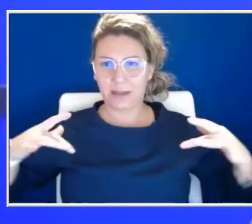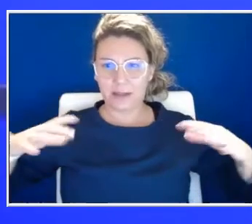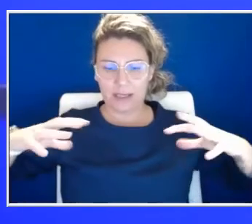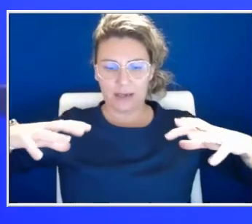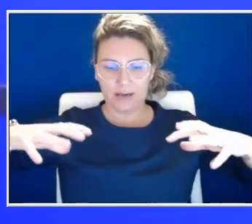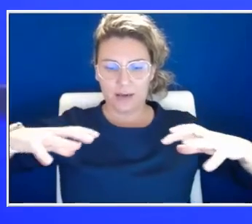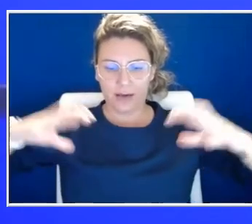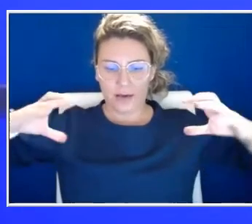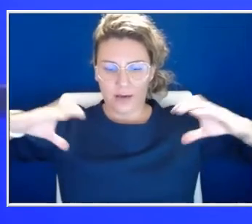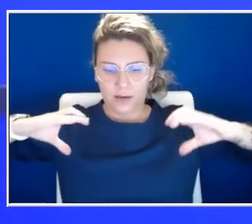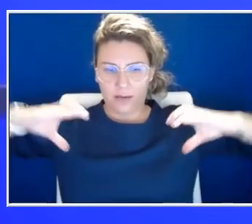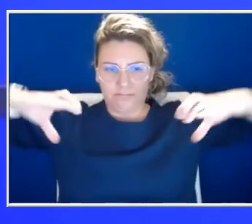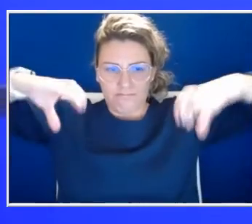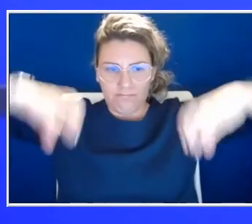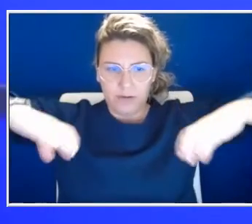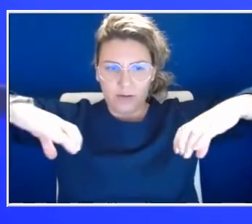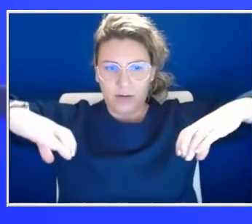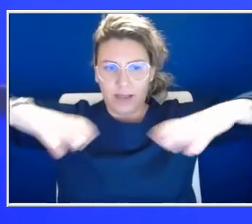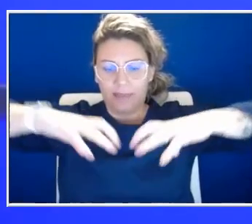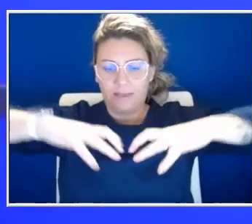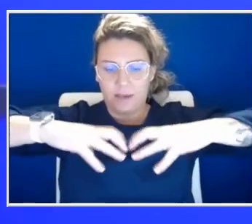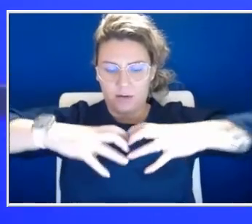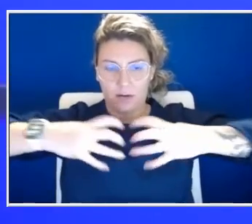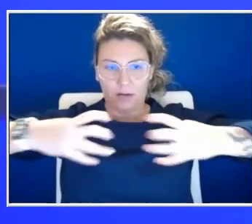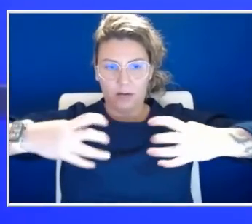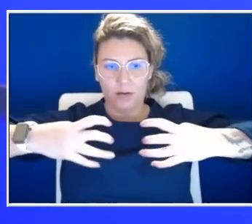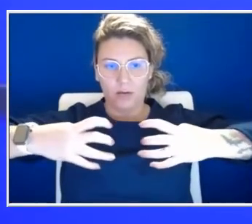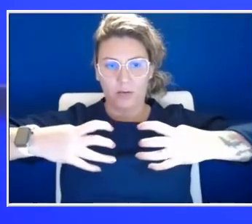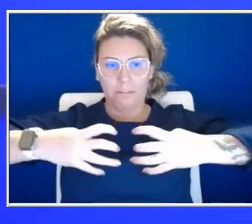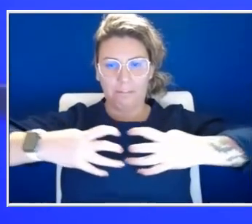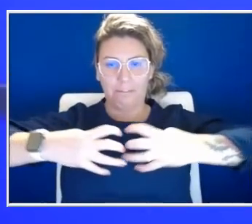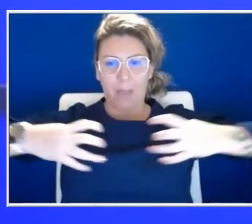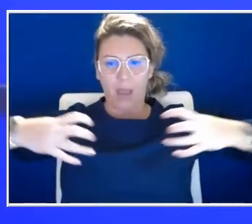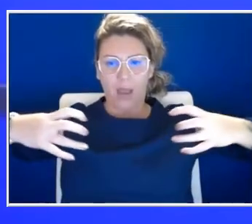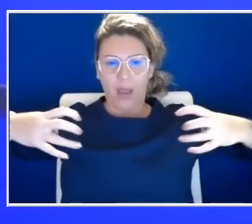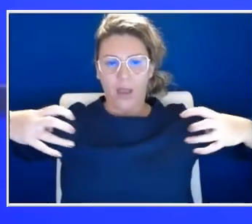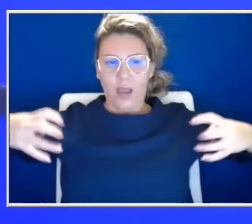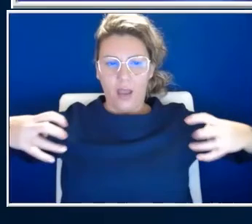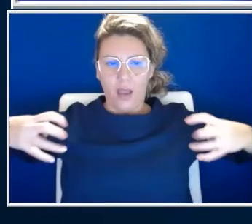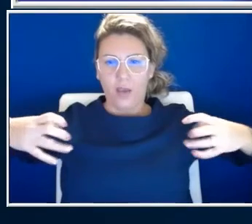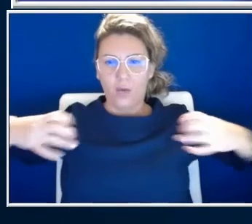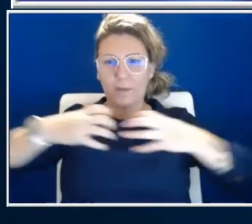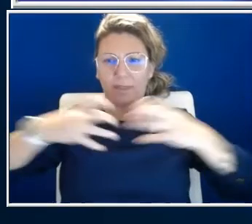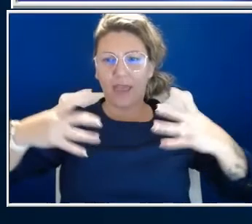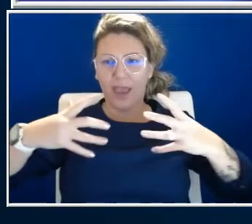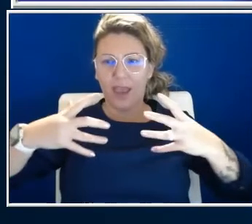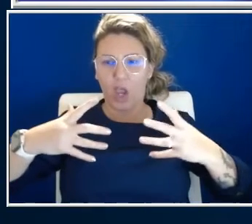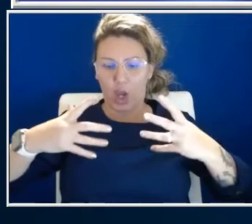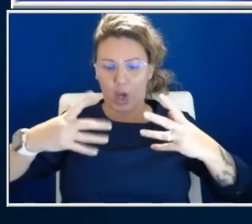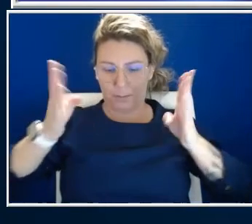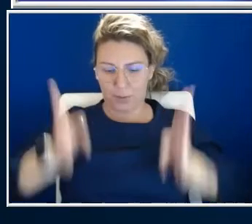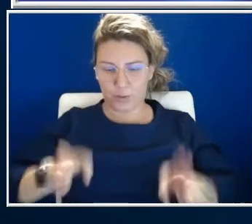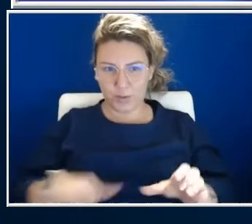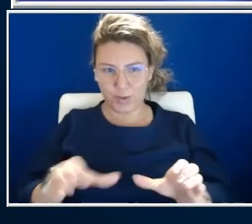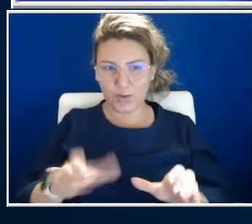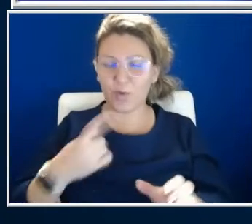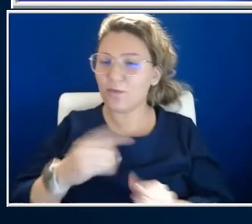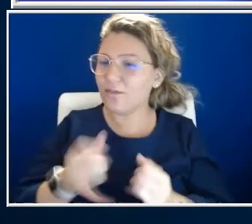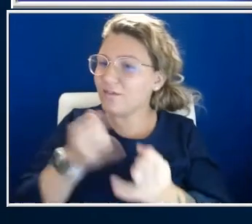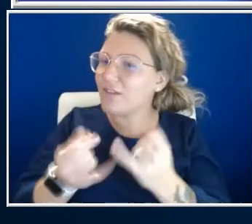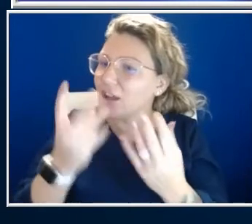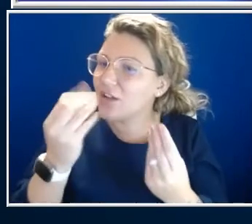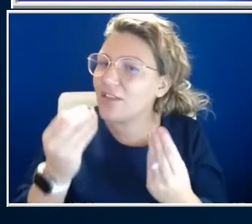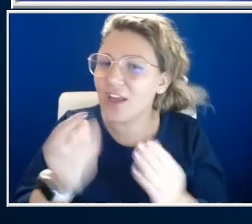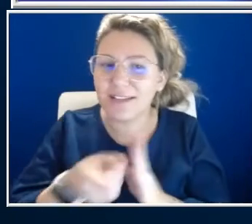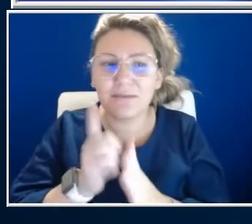to hold the operative field open without somebody manually doing it. So we're going to get to final thoughts here in just a moment. Dr. May, just what